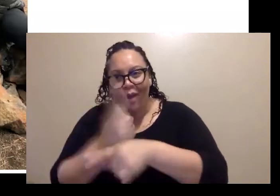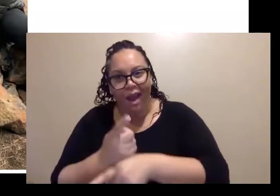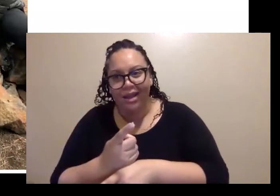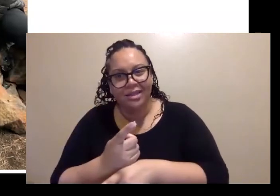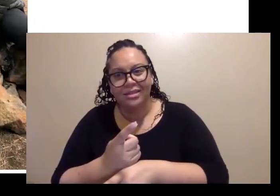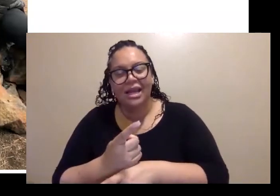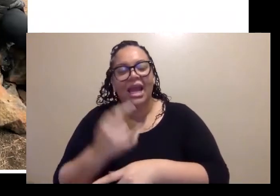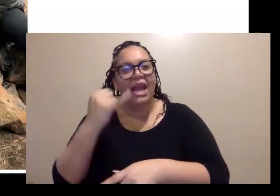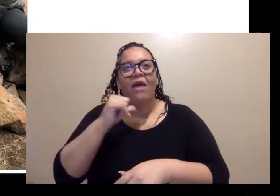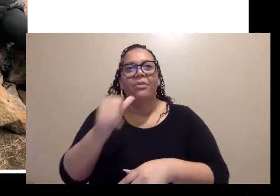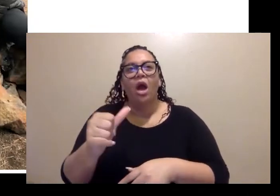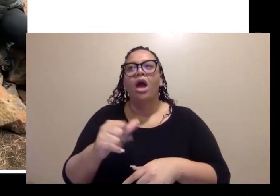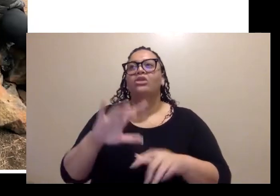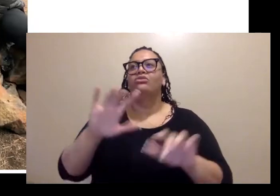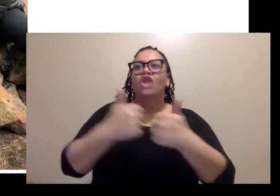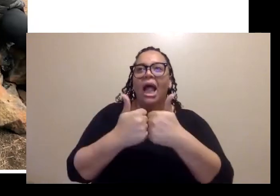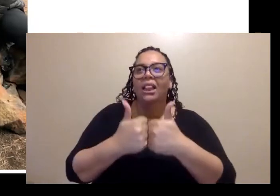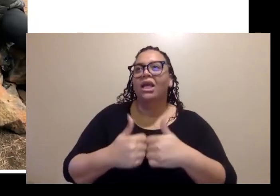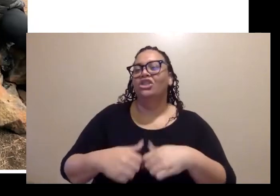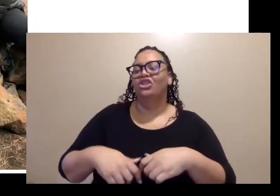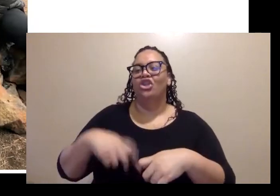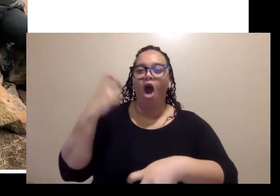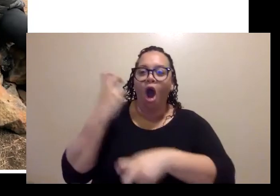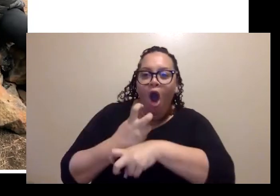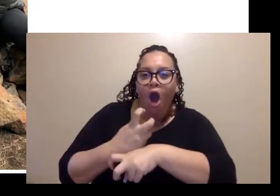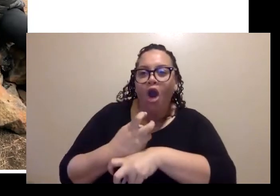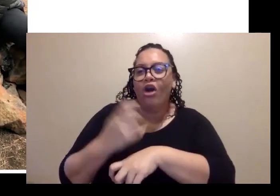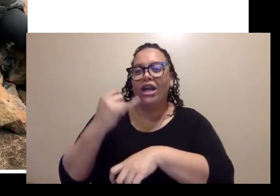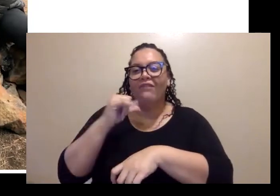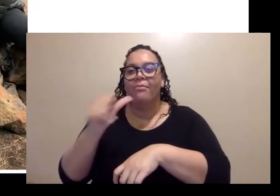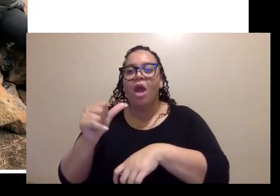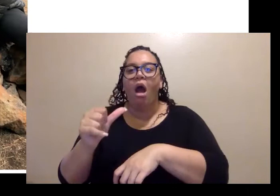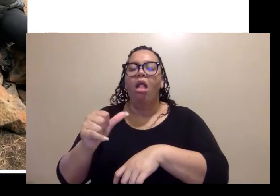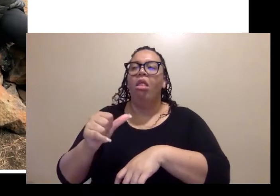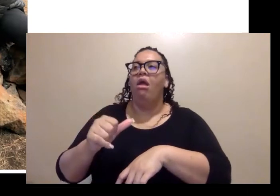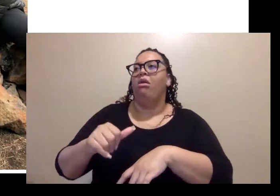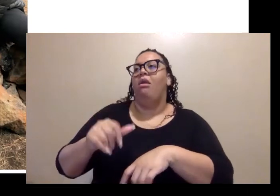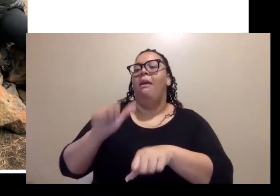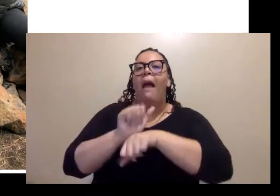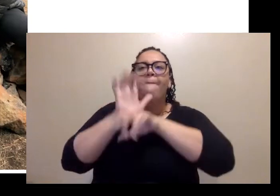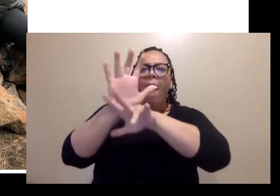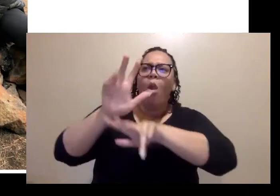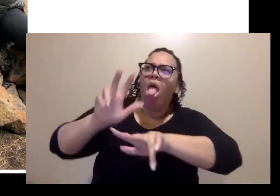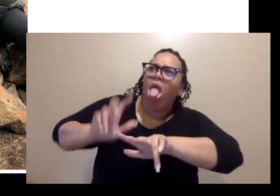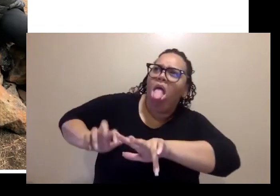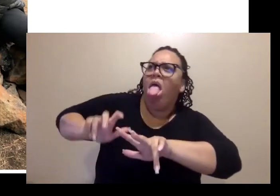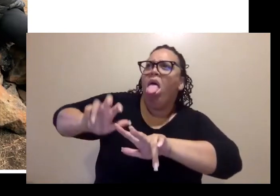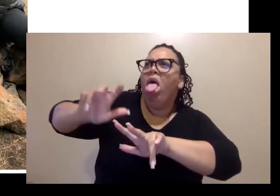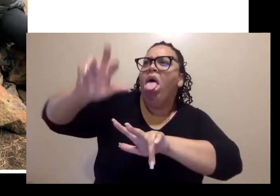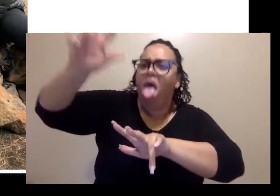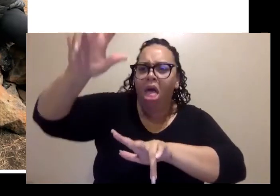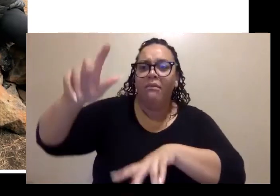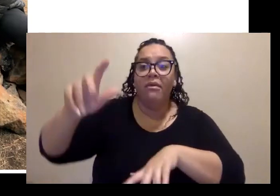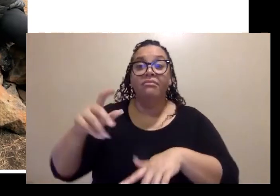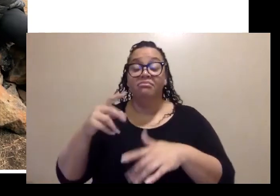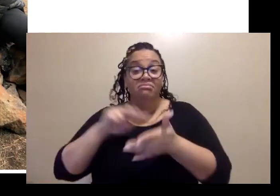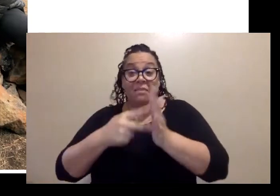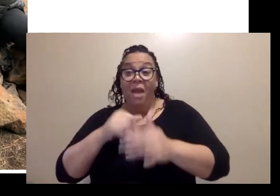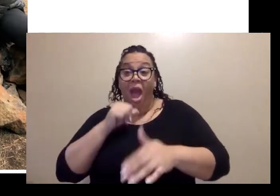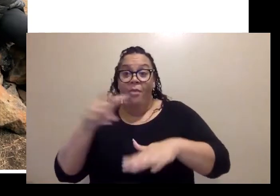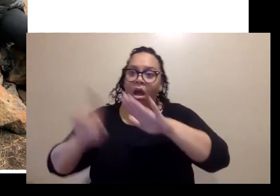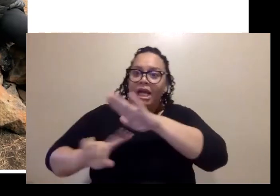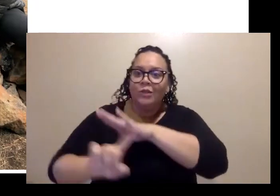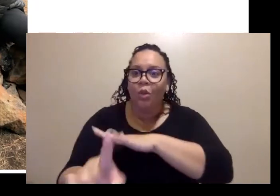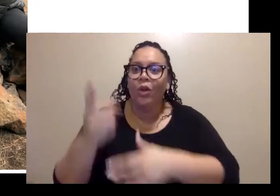if I'm not, summiting a mountain, then I'm not exploring correctly. Exploring looks